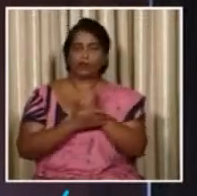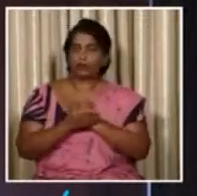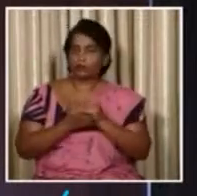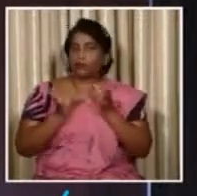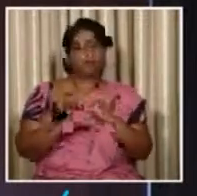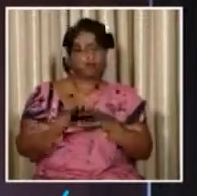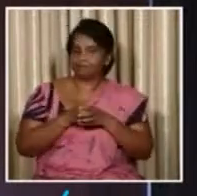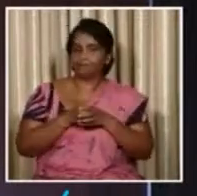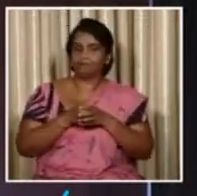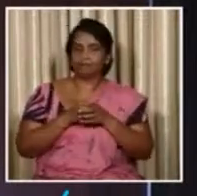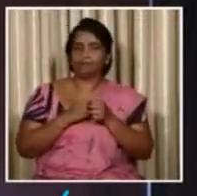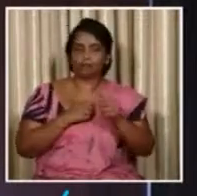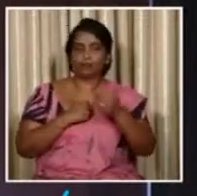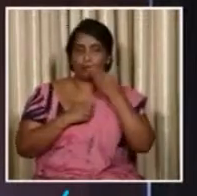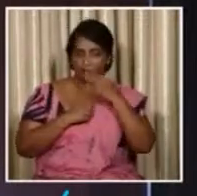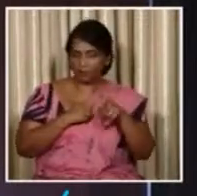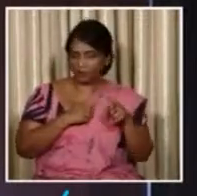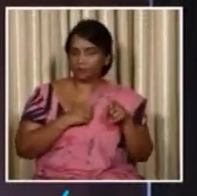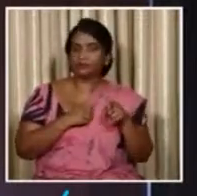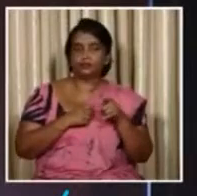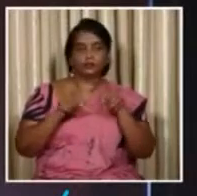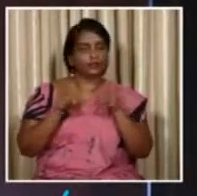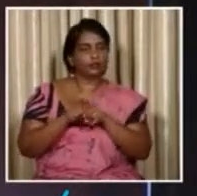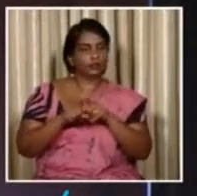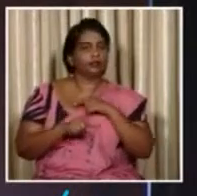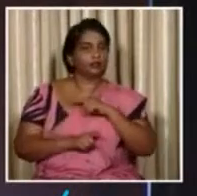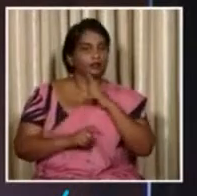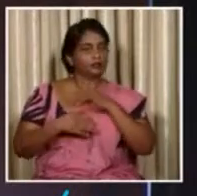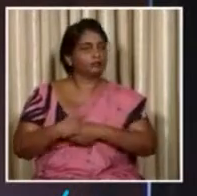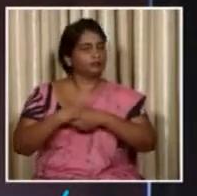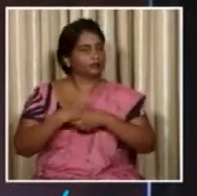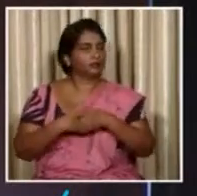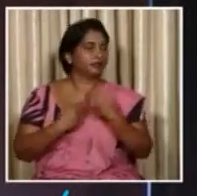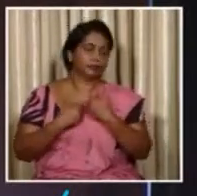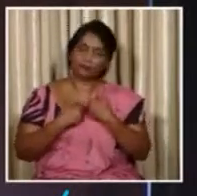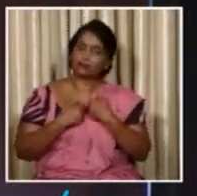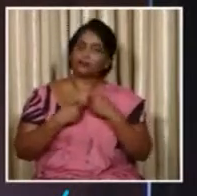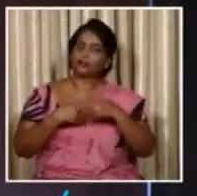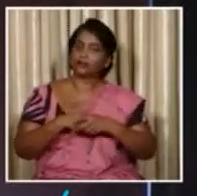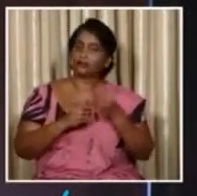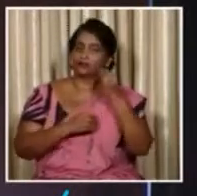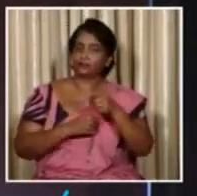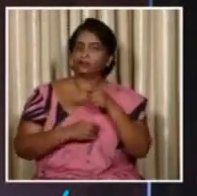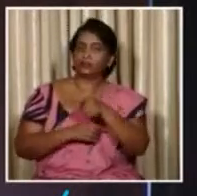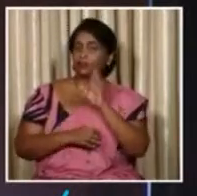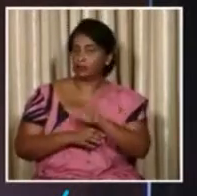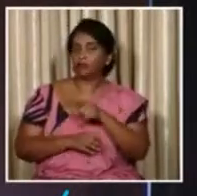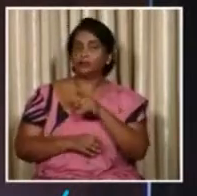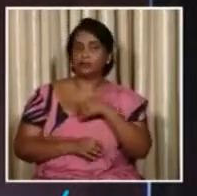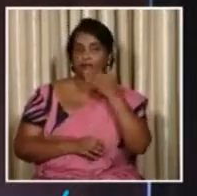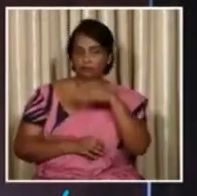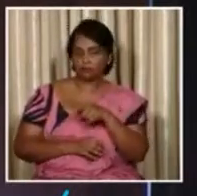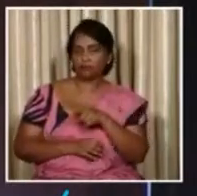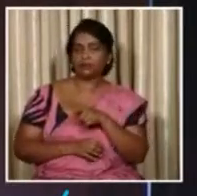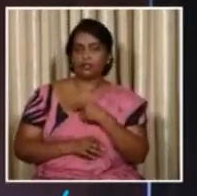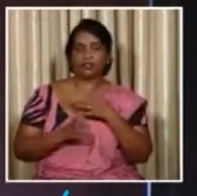Perhaps his speech was so impressive that the leader of the House wished to make him the permanent leader of the opposition through constitutional